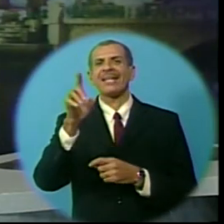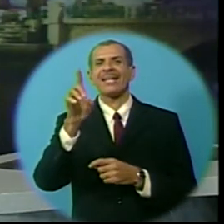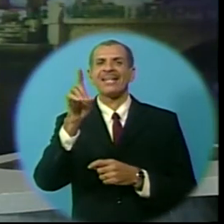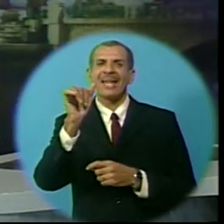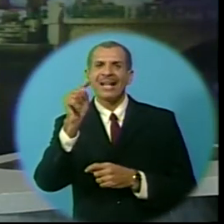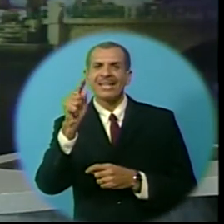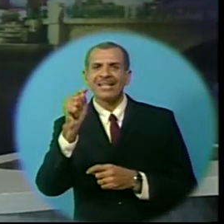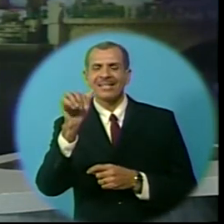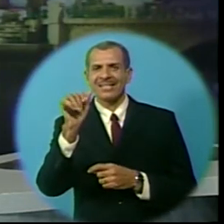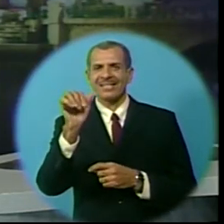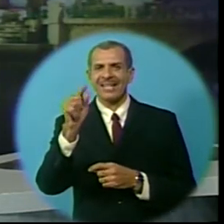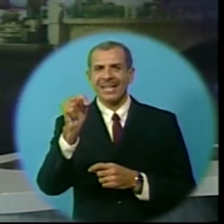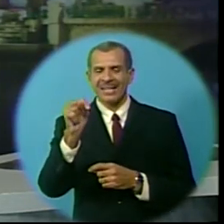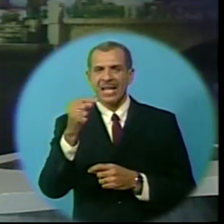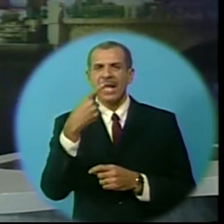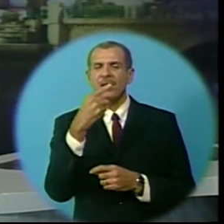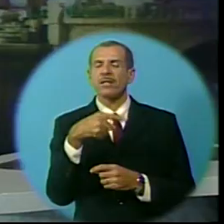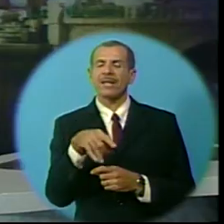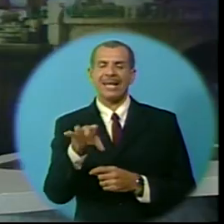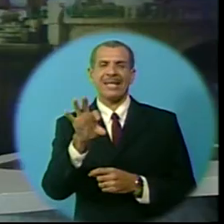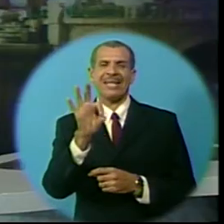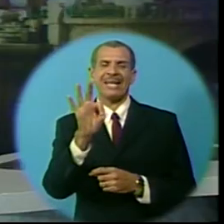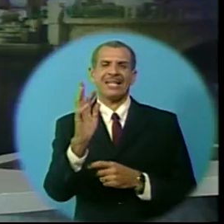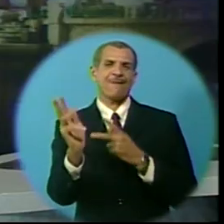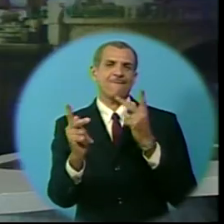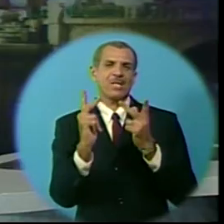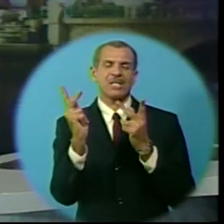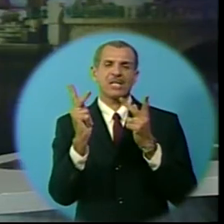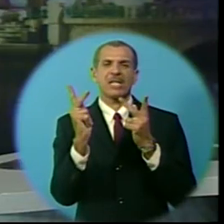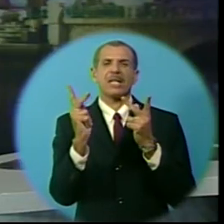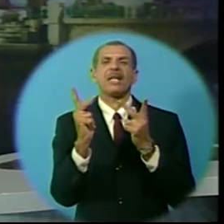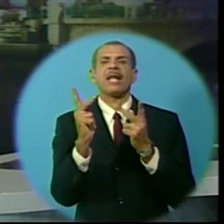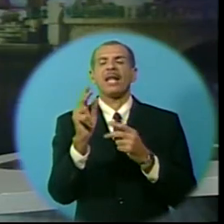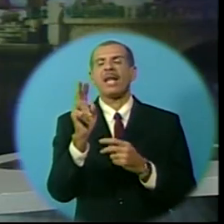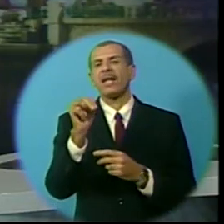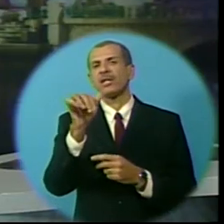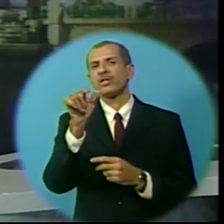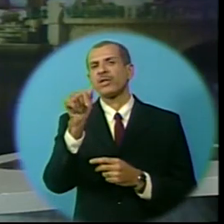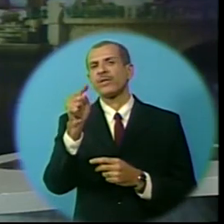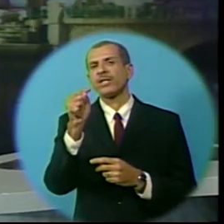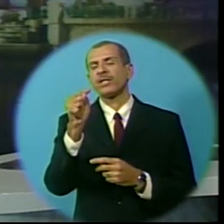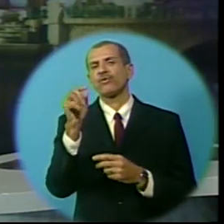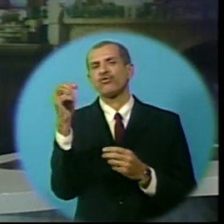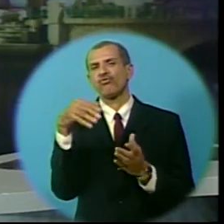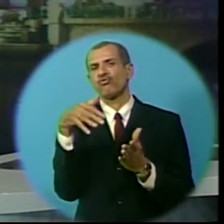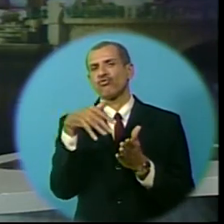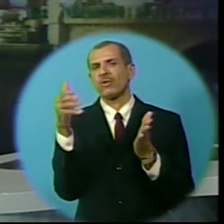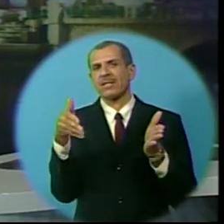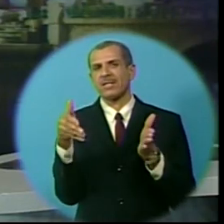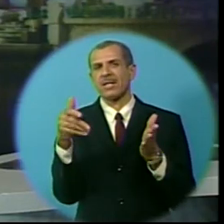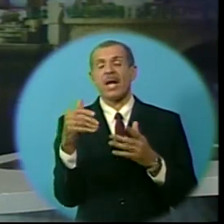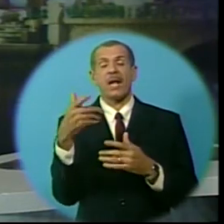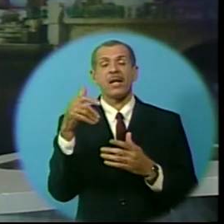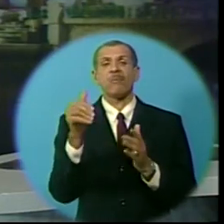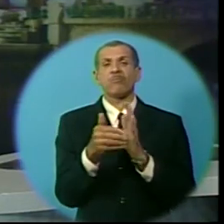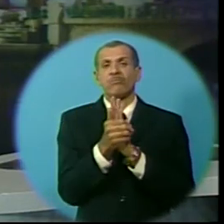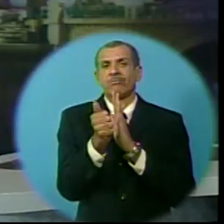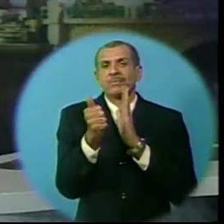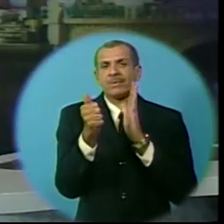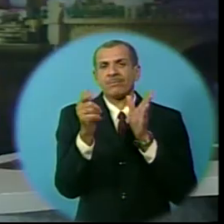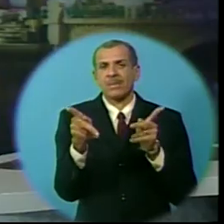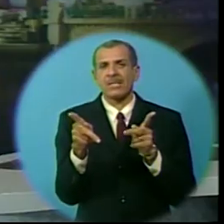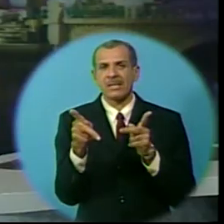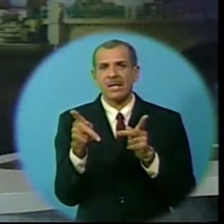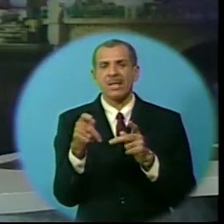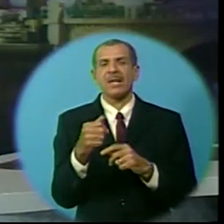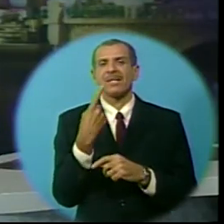publicly on the matter involving the 90 visiting Nigerian students. Professor Amos Utuama says the program is on course